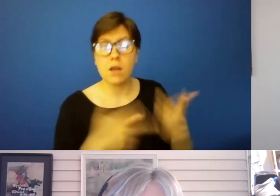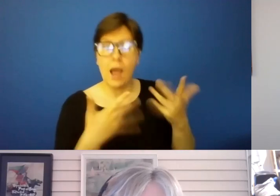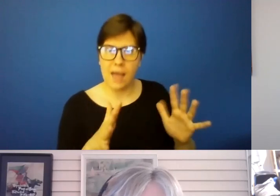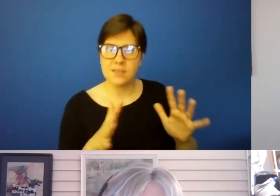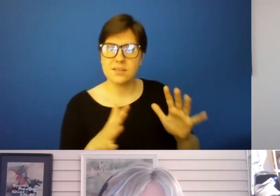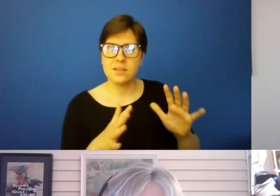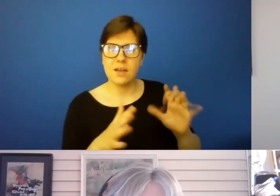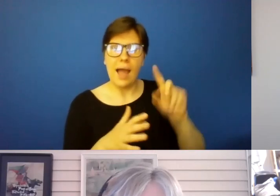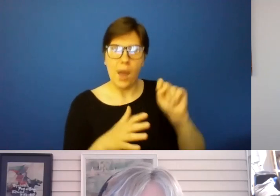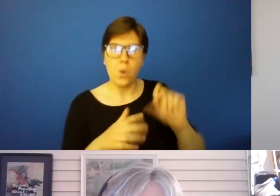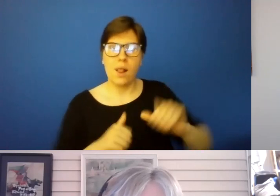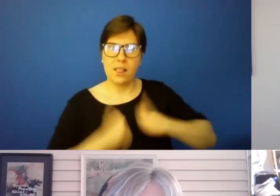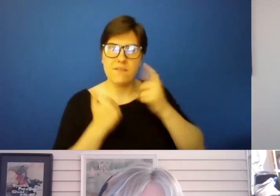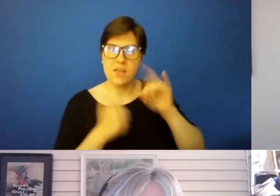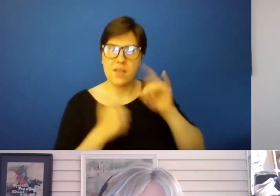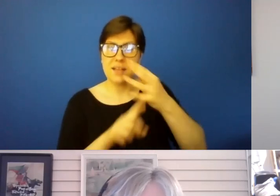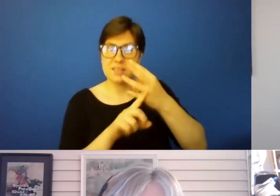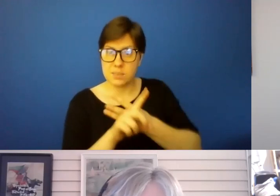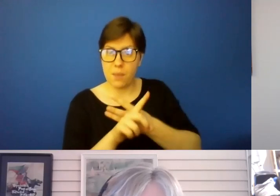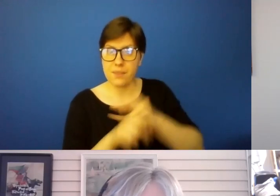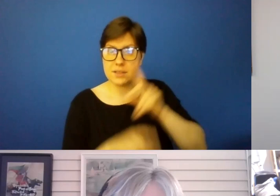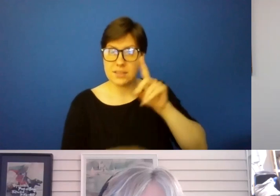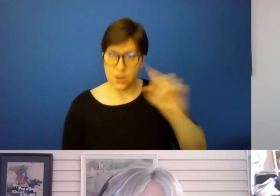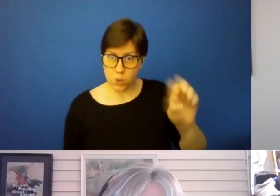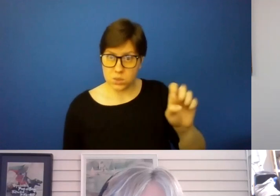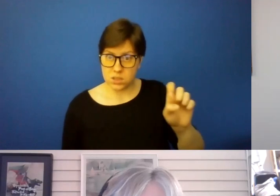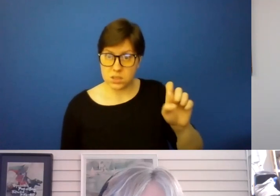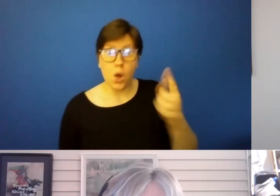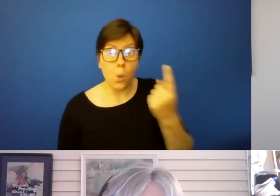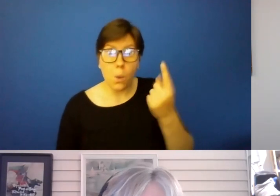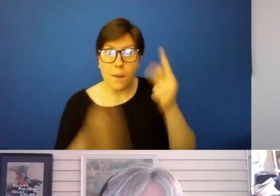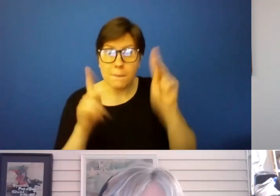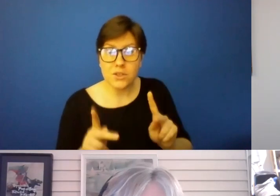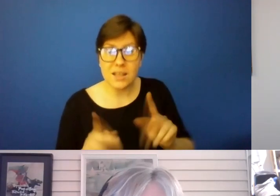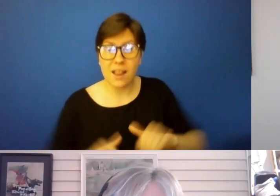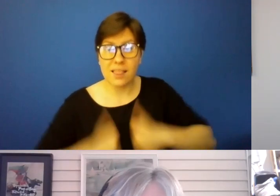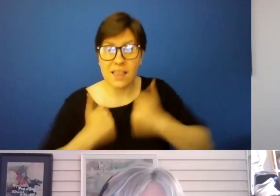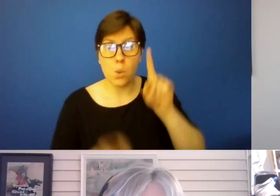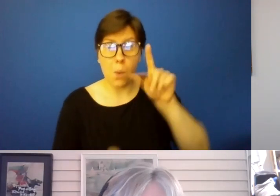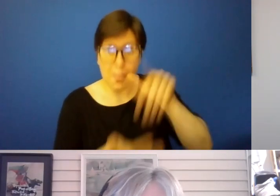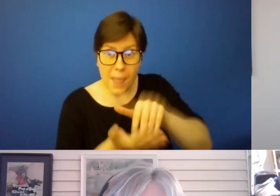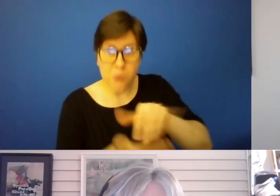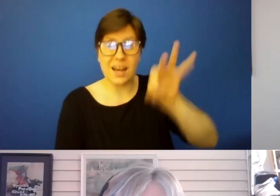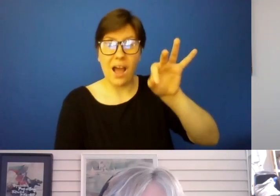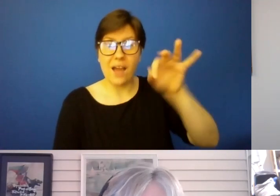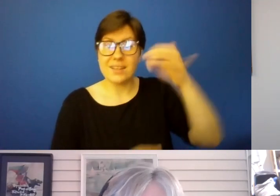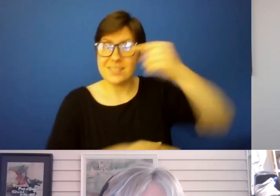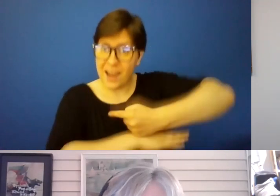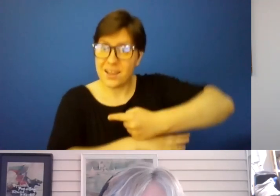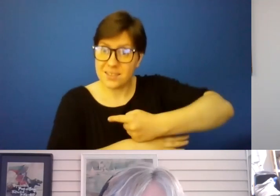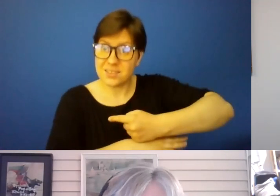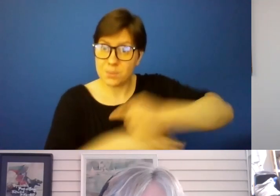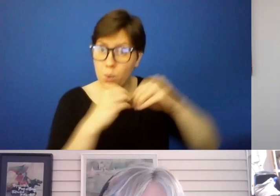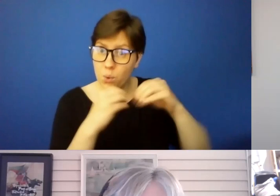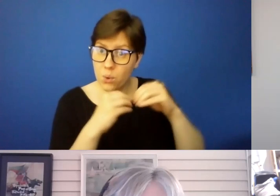the six-month diagnosis. One person lived 1,009 days. And, you know,